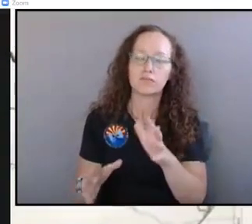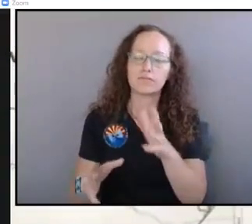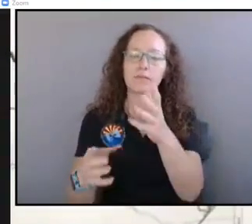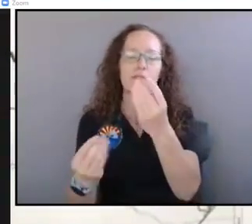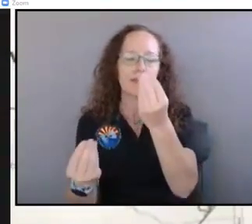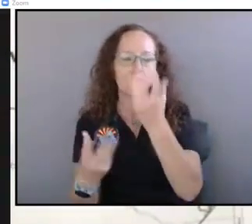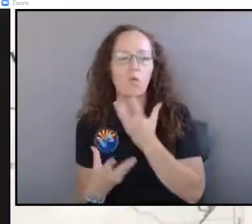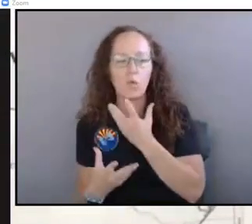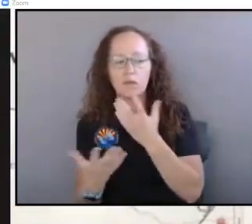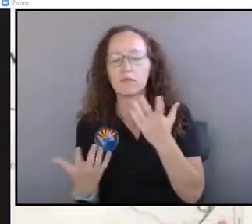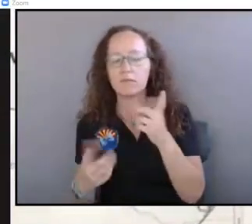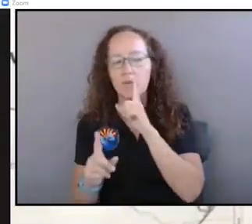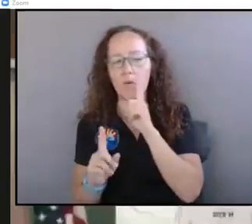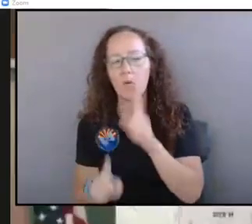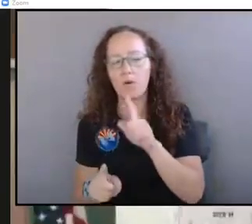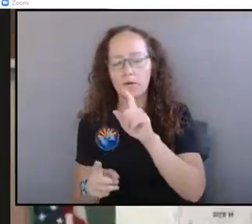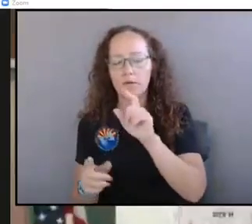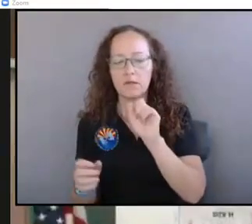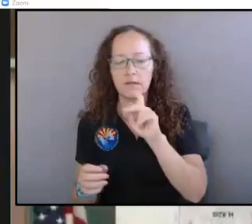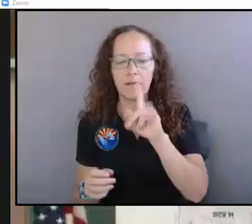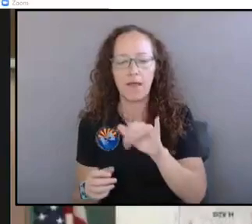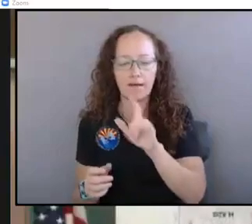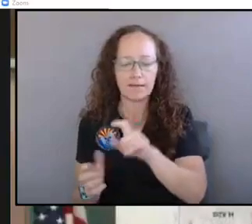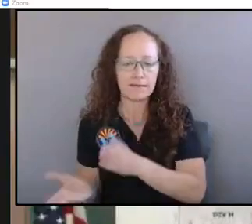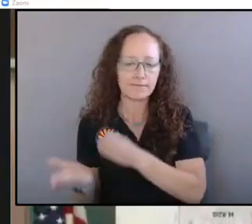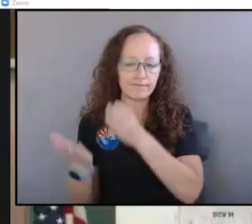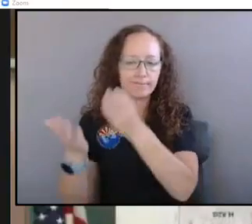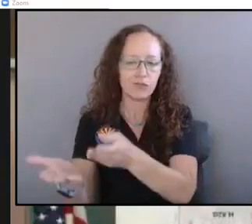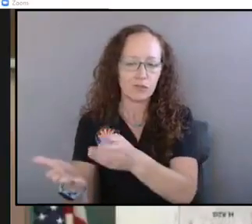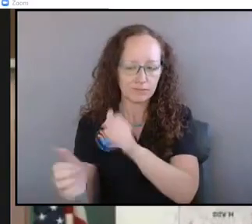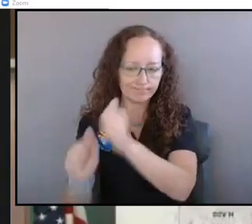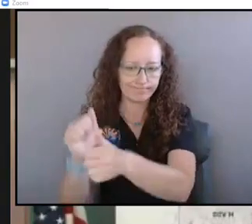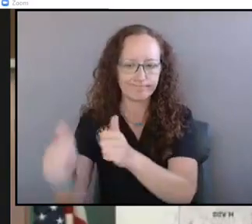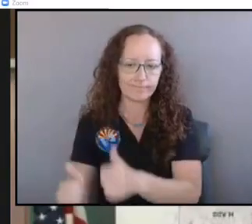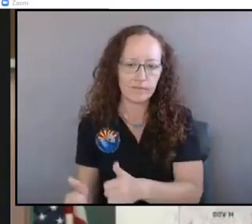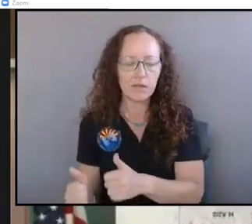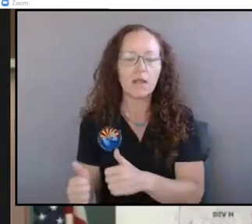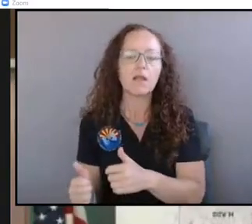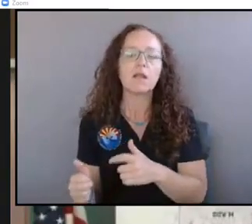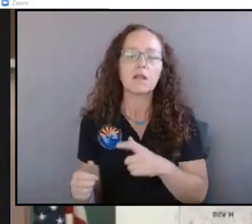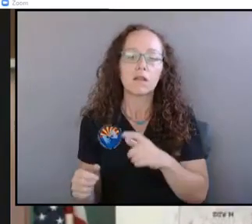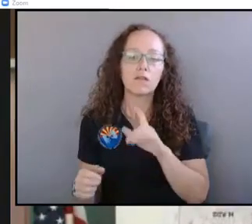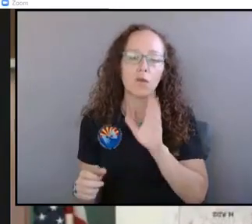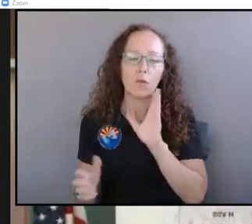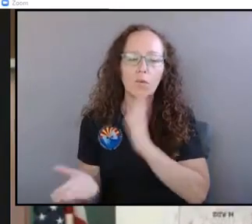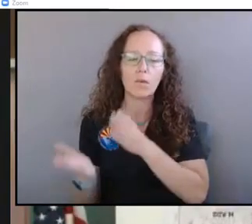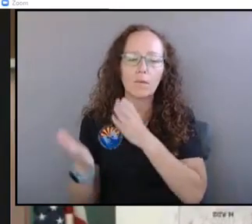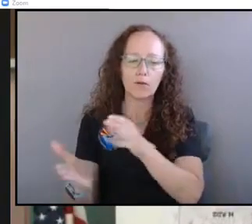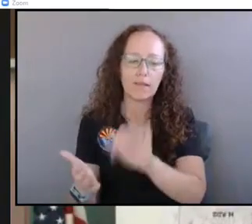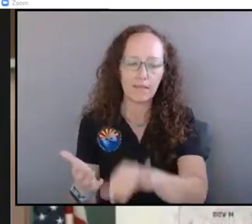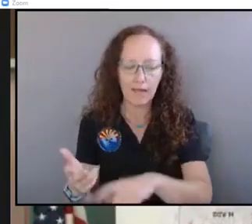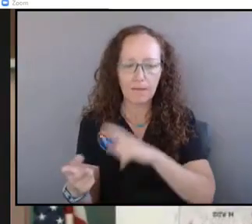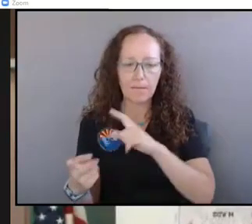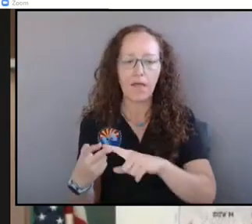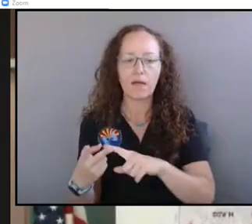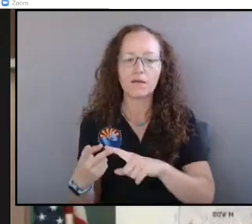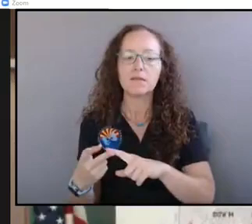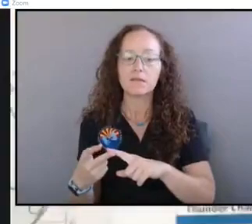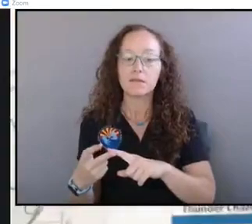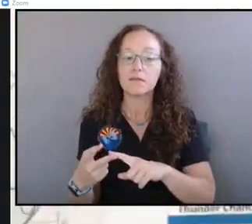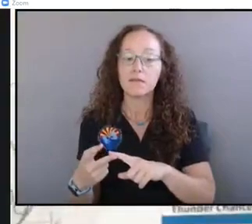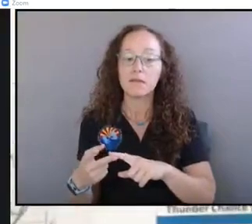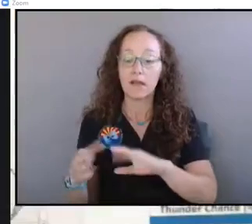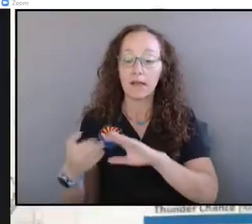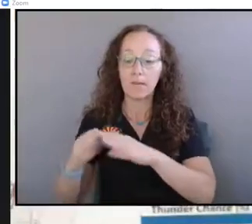And then additionally to that, just not the structures, they're also starting contingency lines around the community,